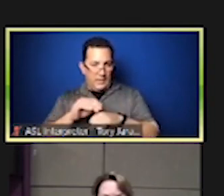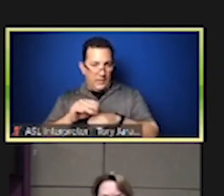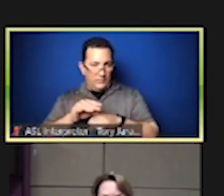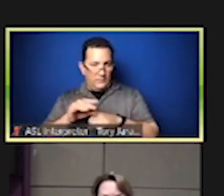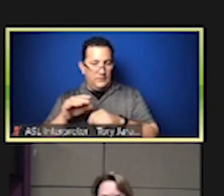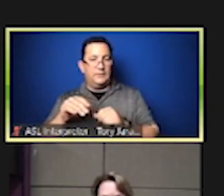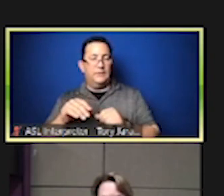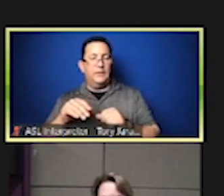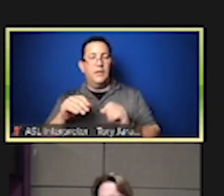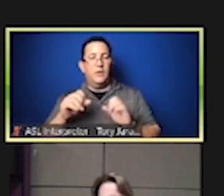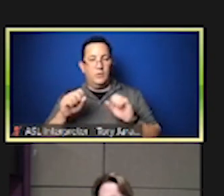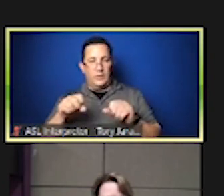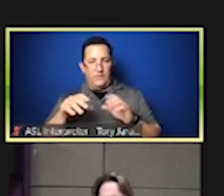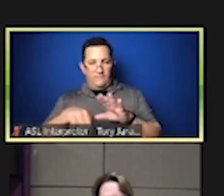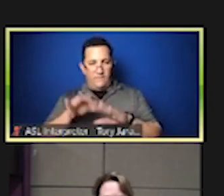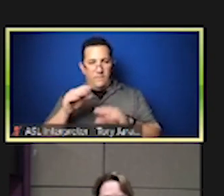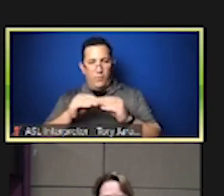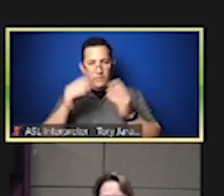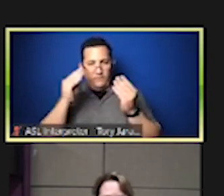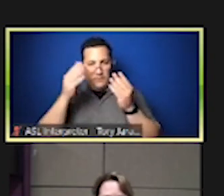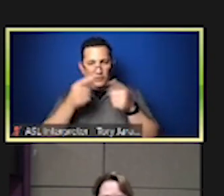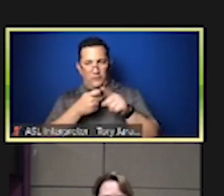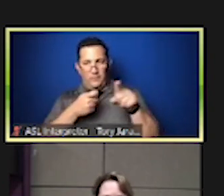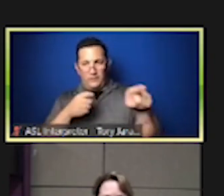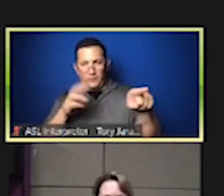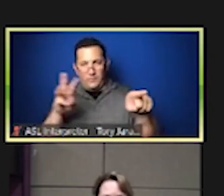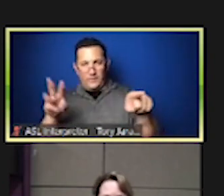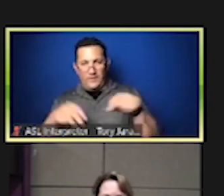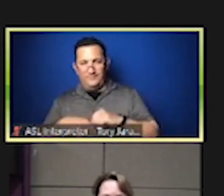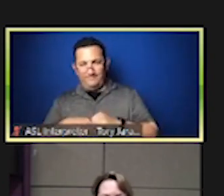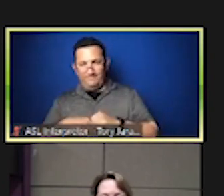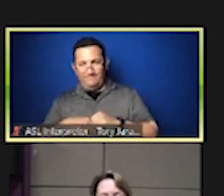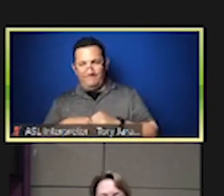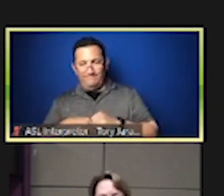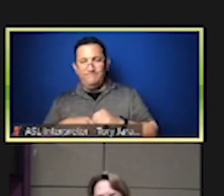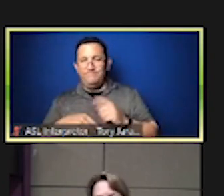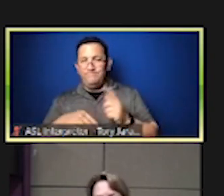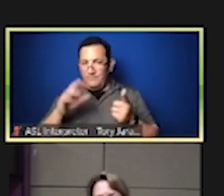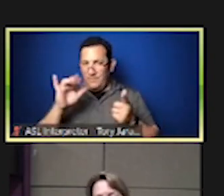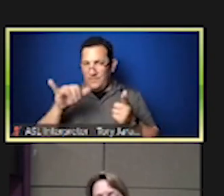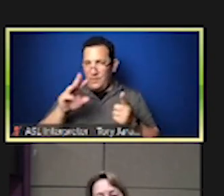the page that is on your screen. It is